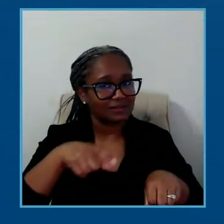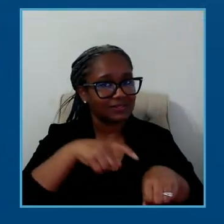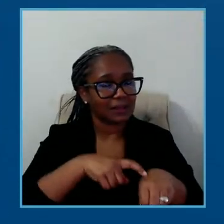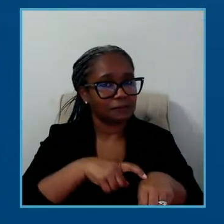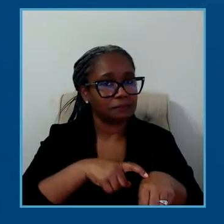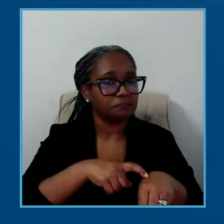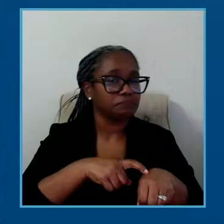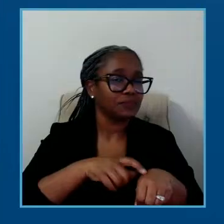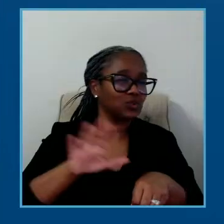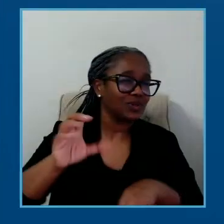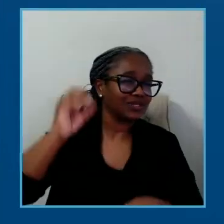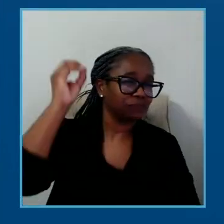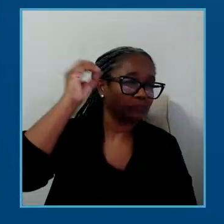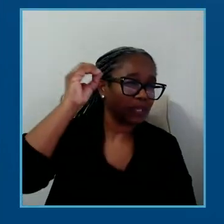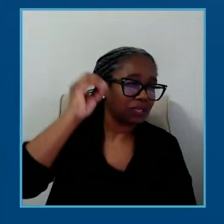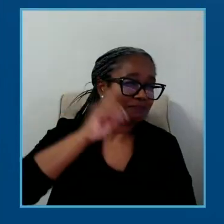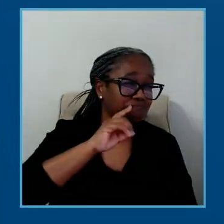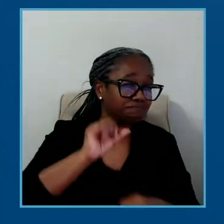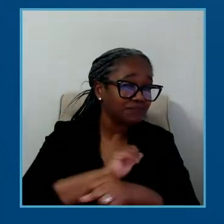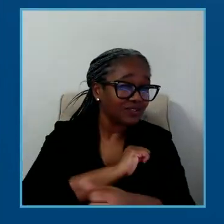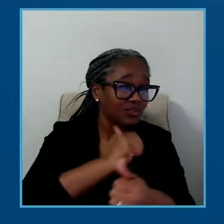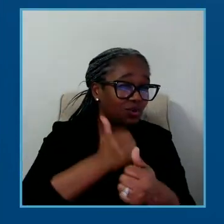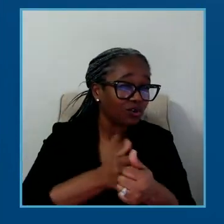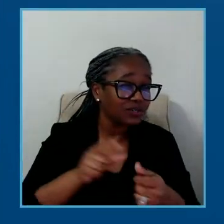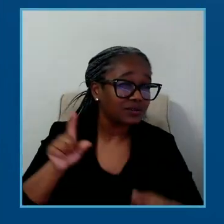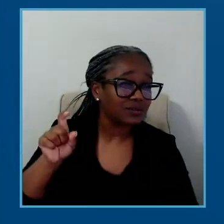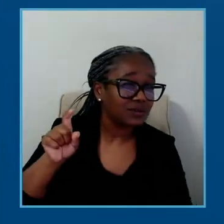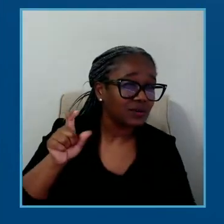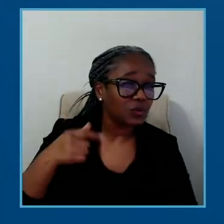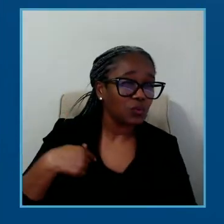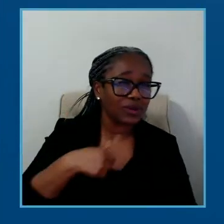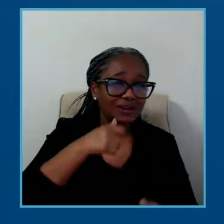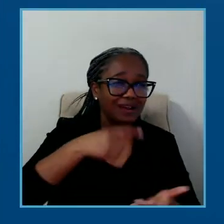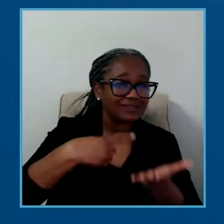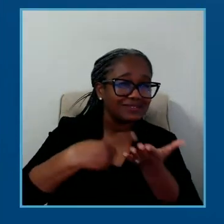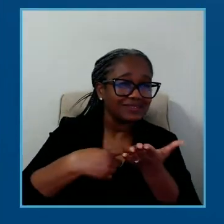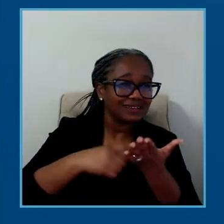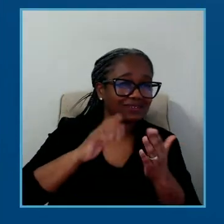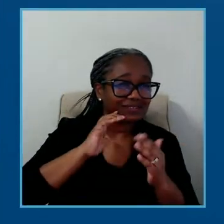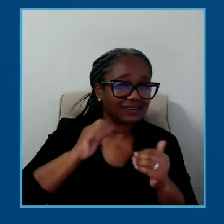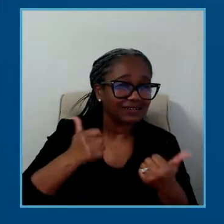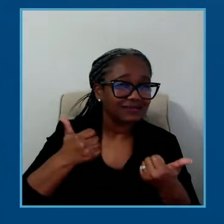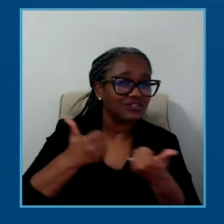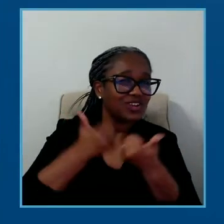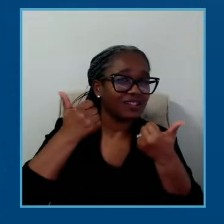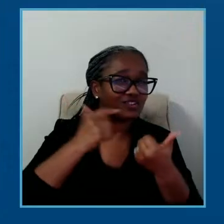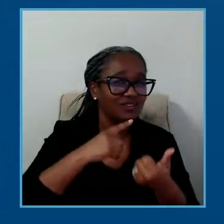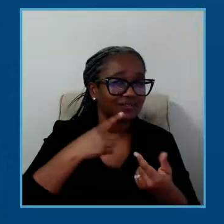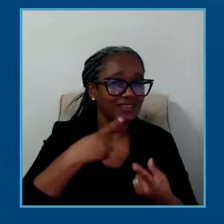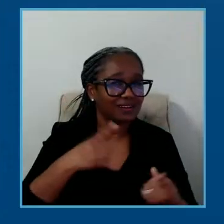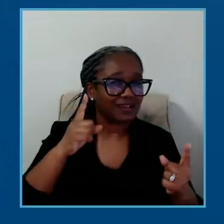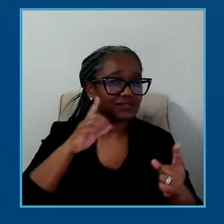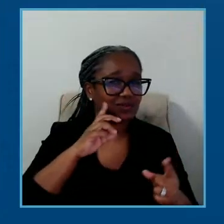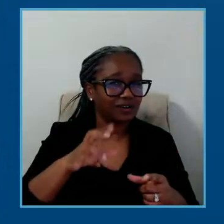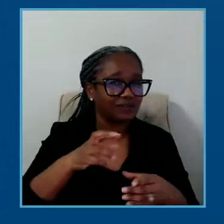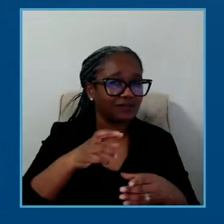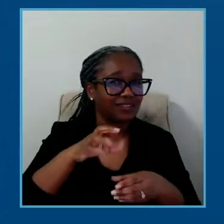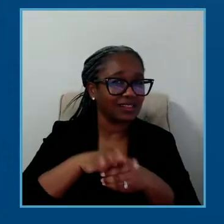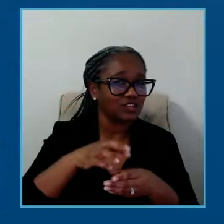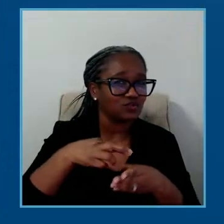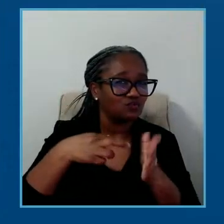as authoritative here when we're not even discussing the contesting the announced results of an election rule in the